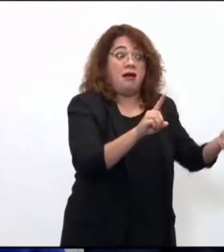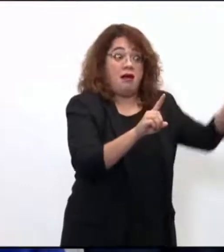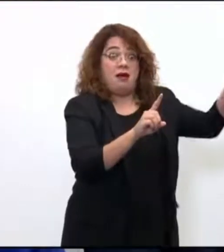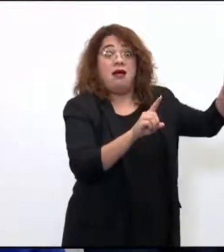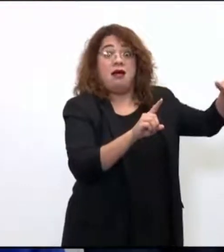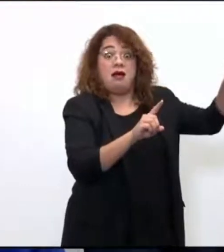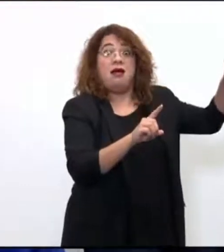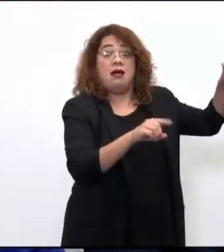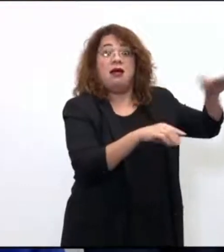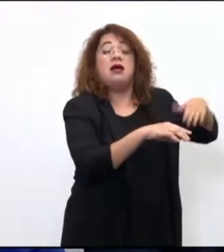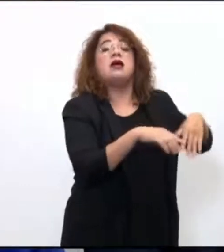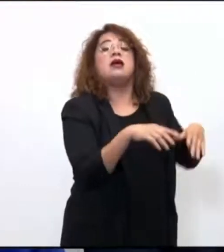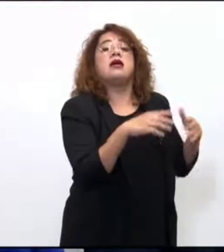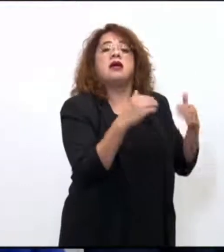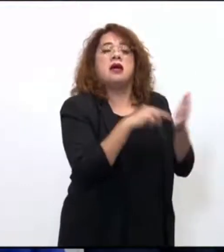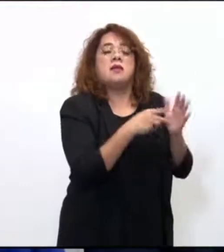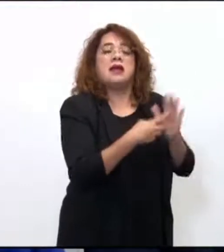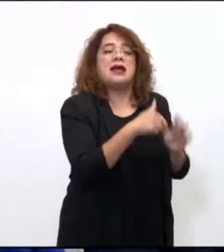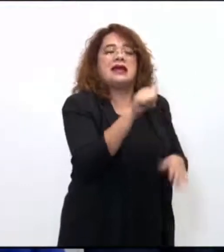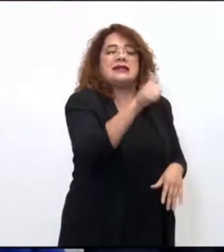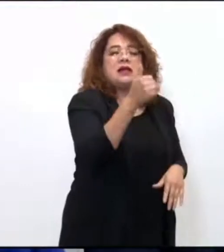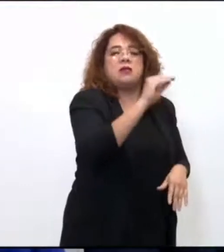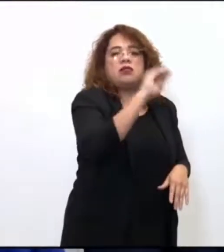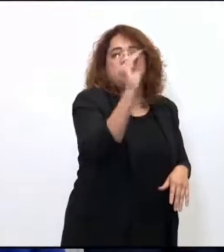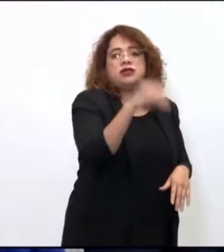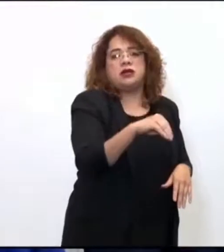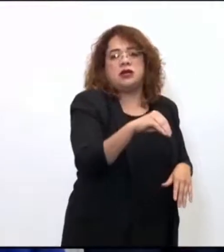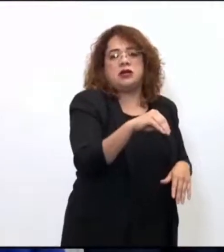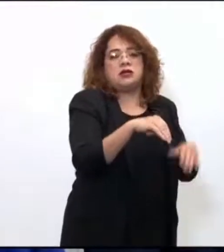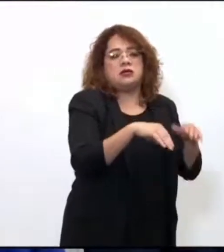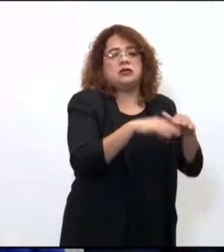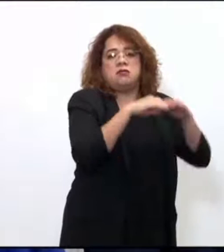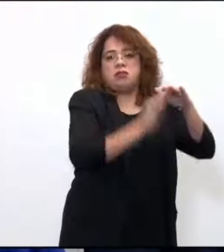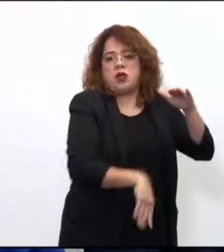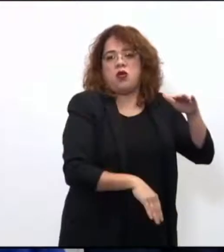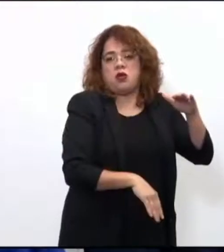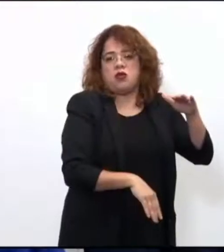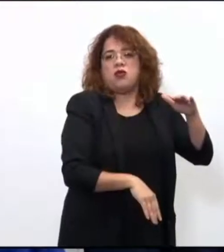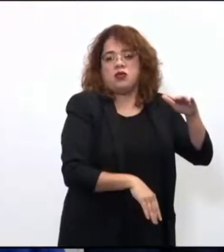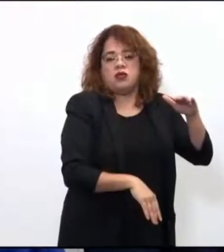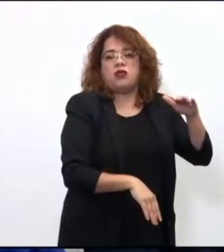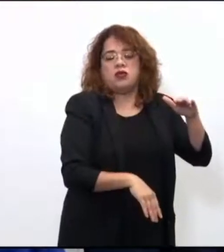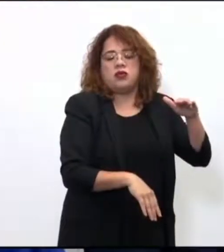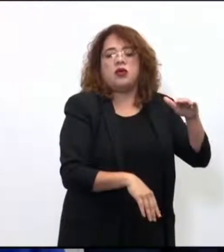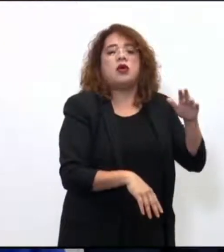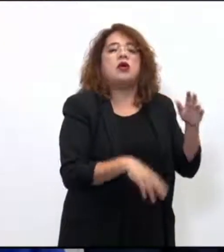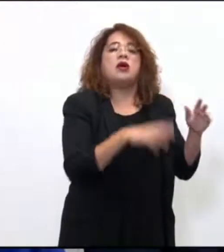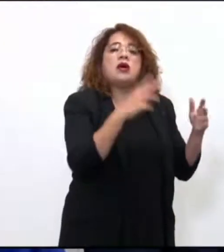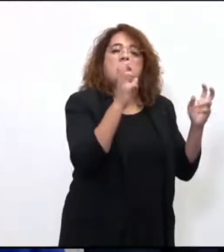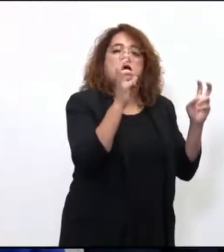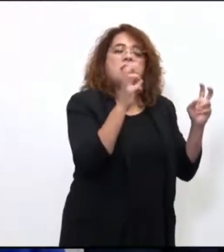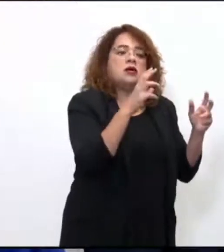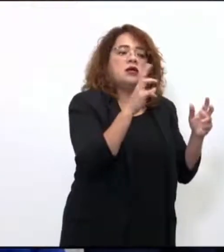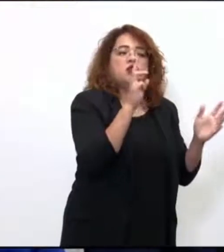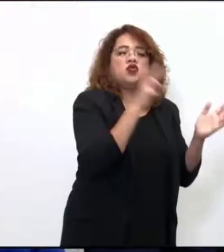must be limited to no more than 10% of the maximum occupancy load, or 2,000